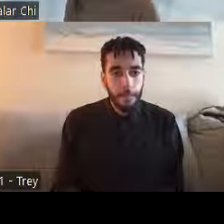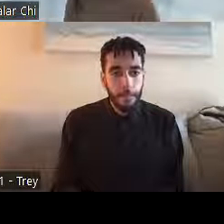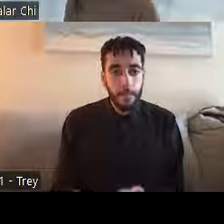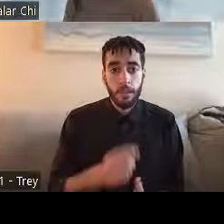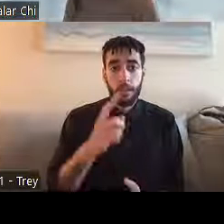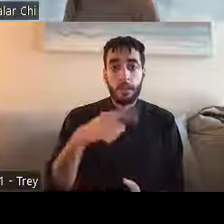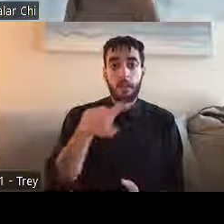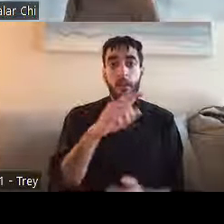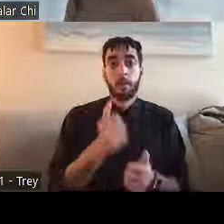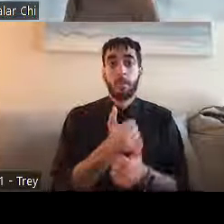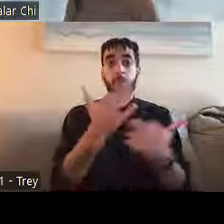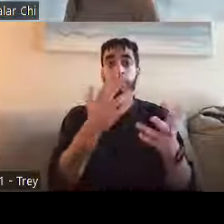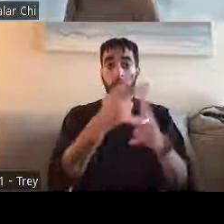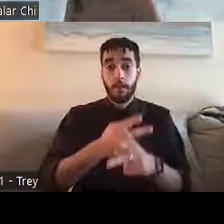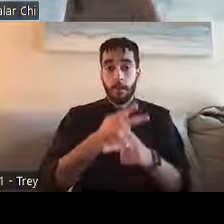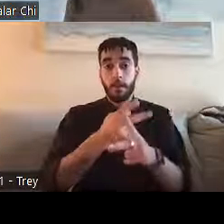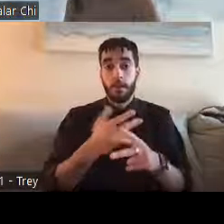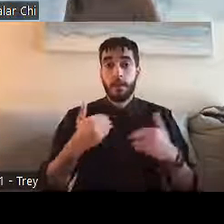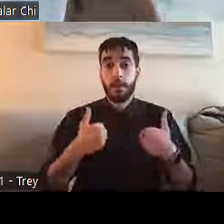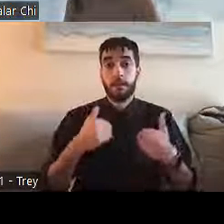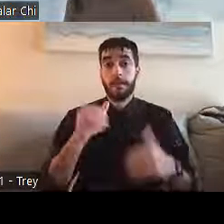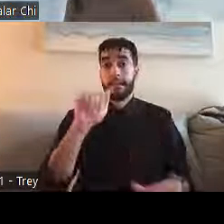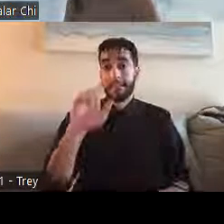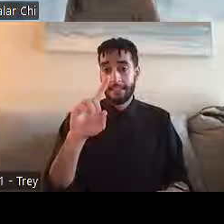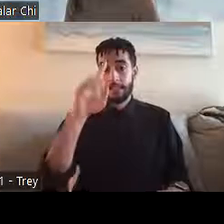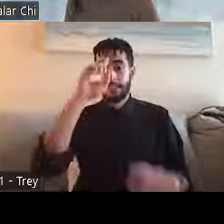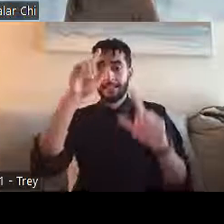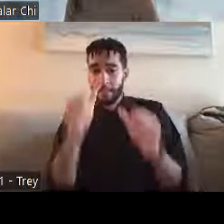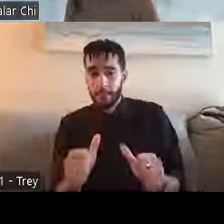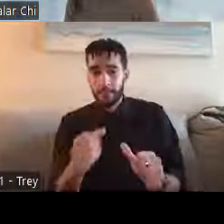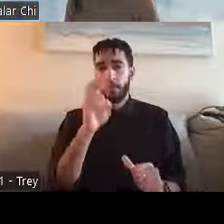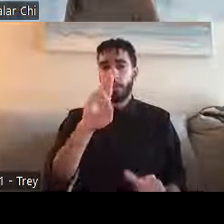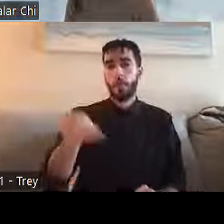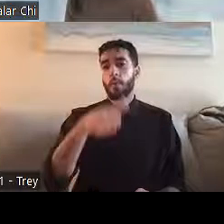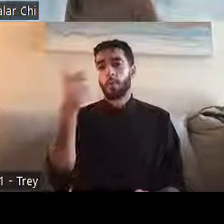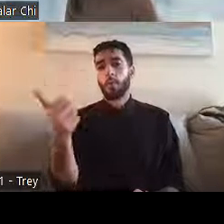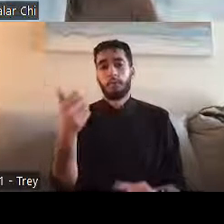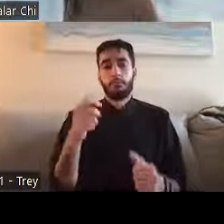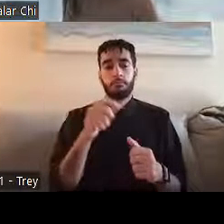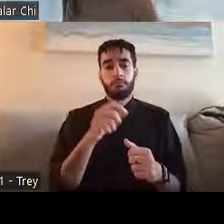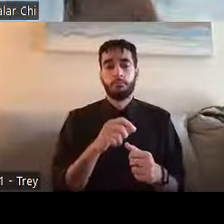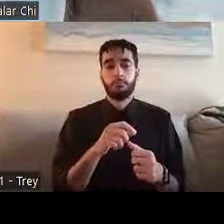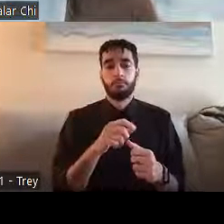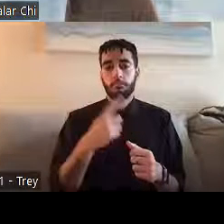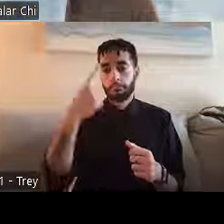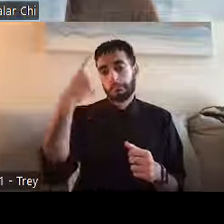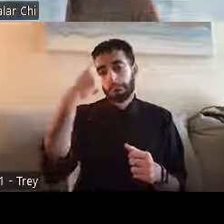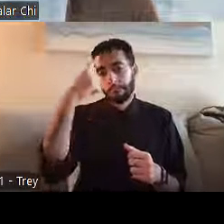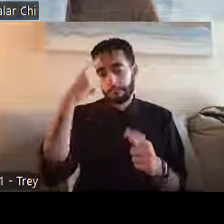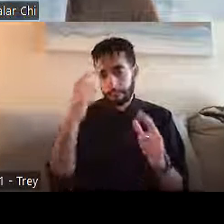Caregivers who provided care to those with AD, dementia, or other CID were 59% females